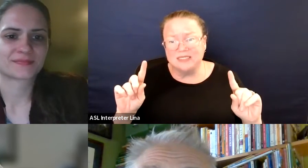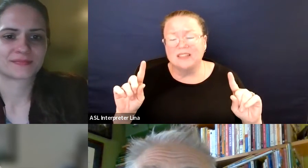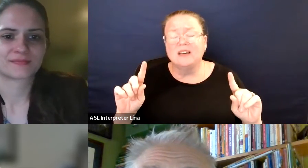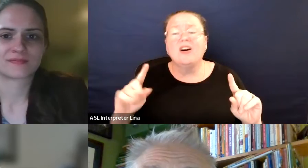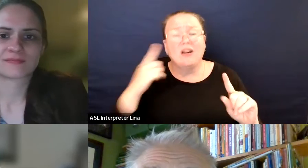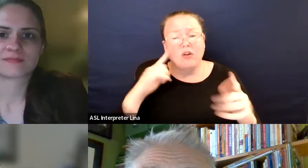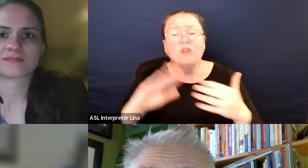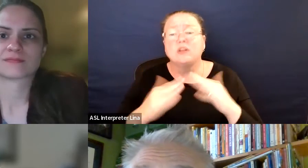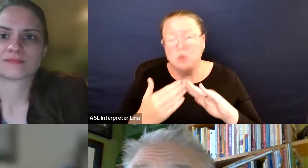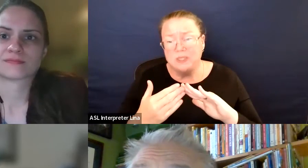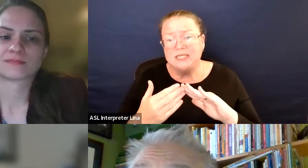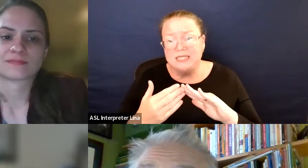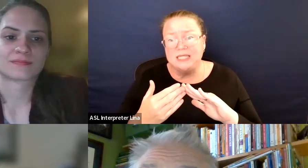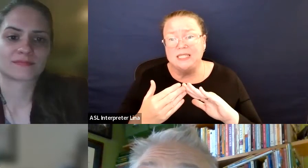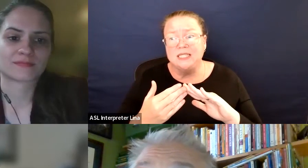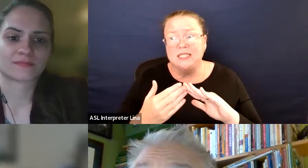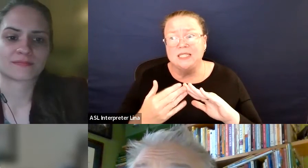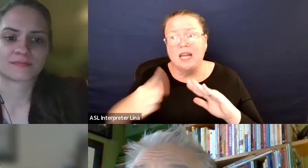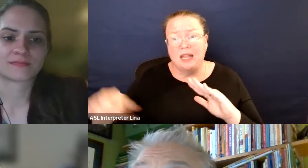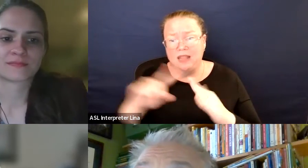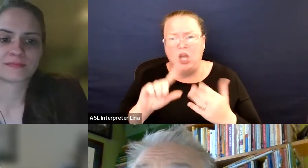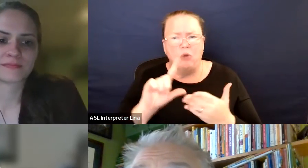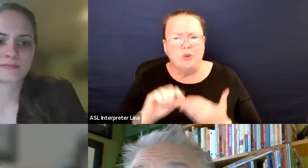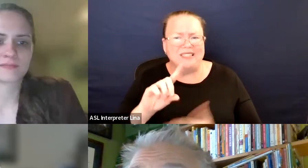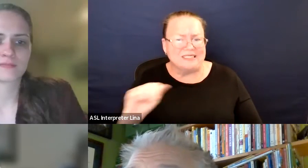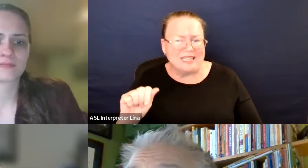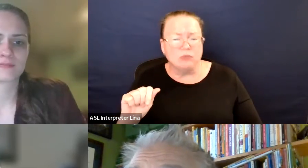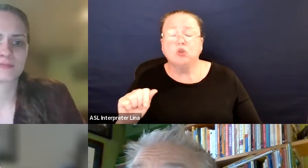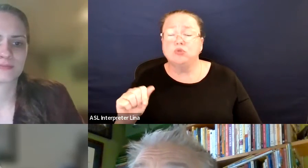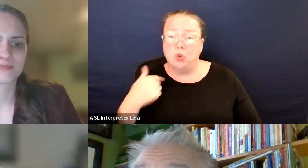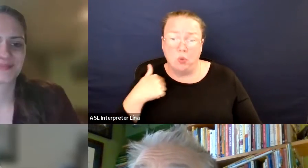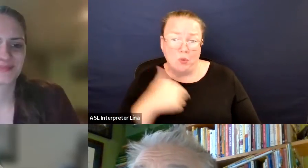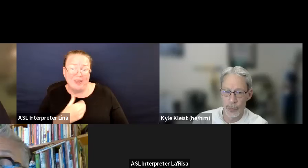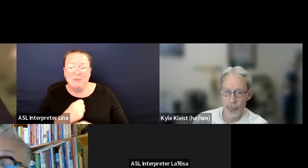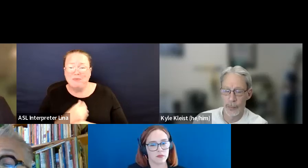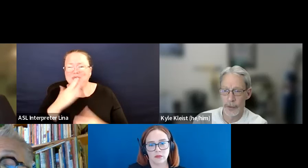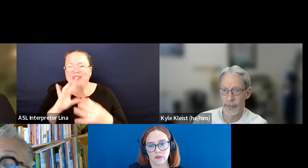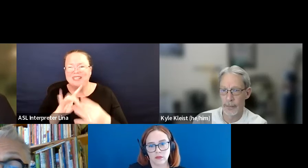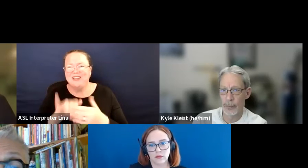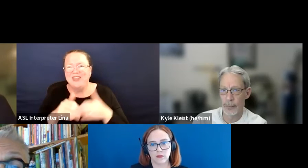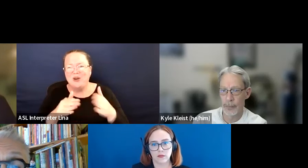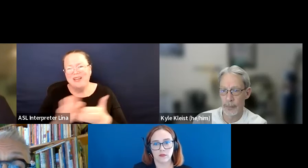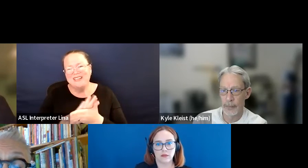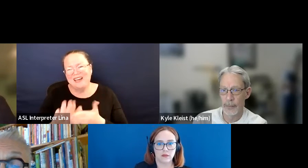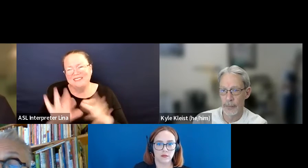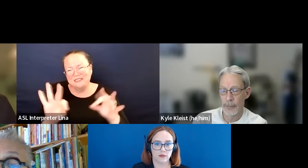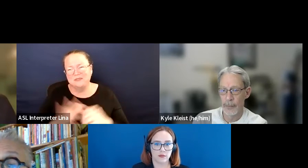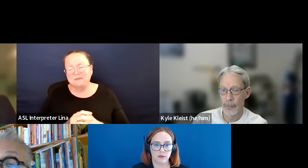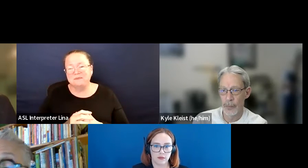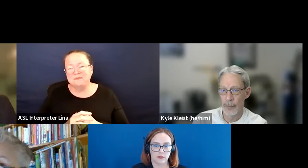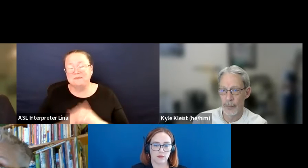the community who are print disabled. And we've made some very nice connections that way. Very nice.